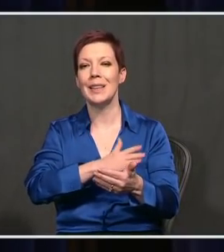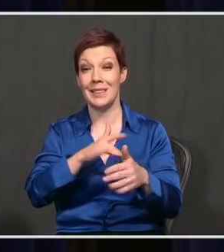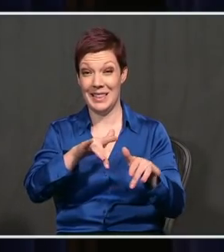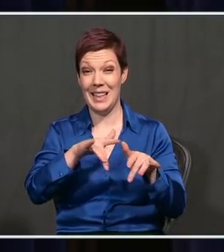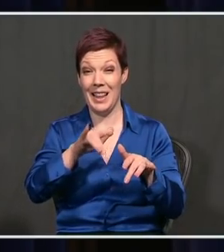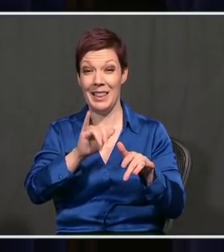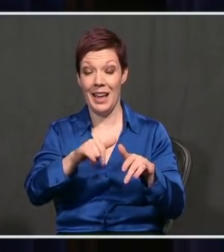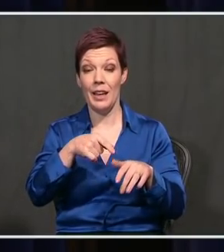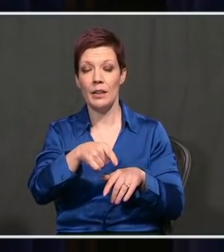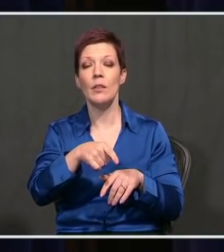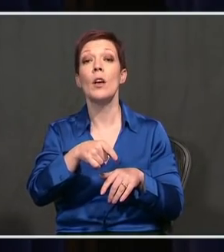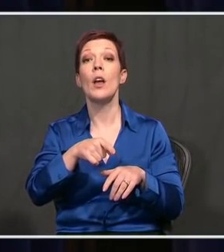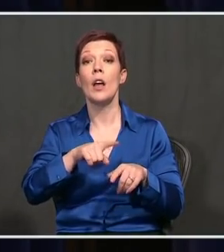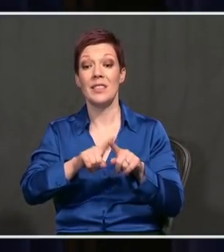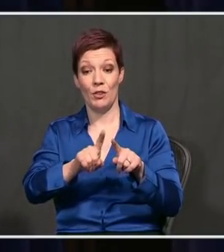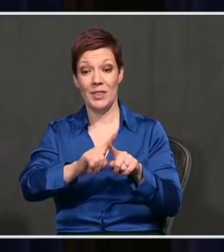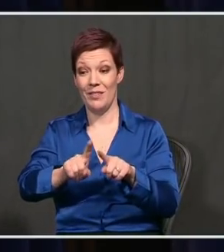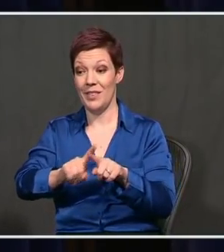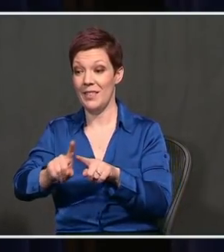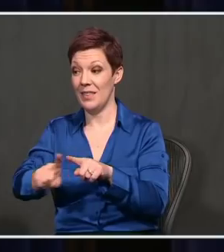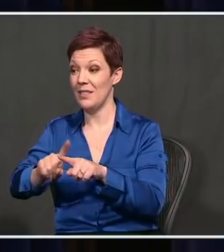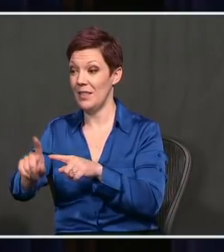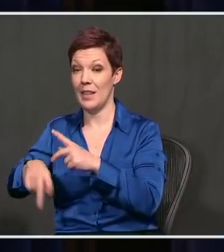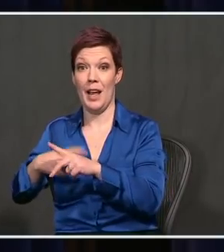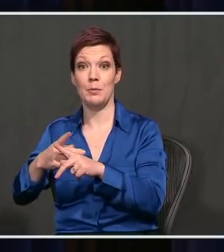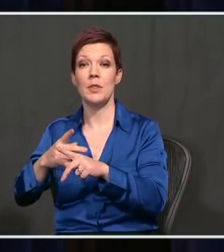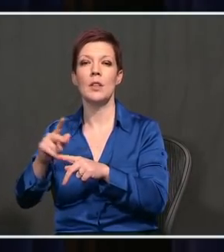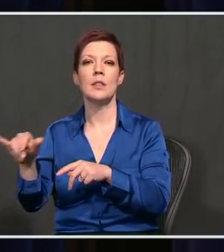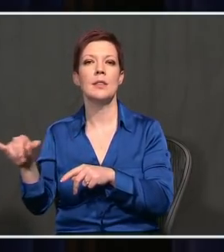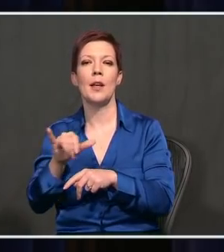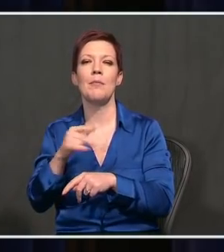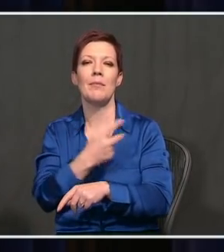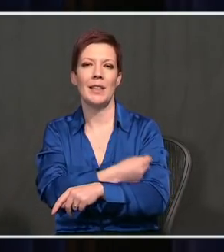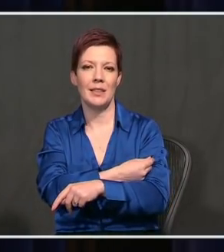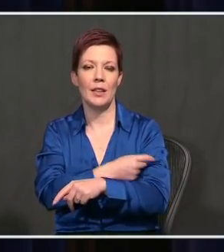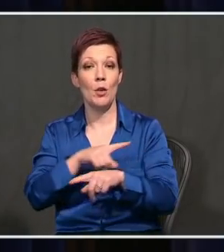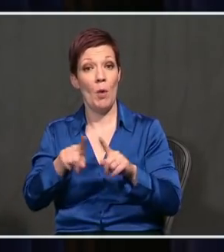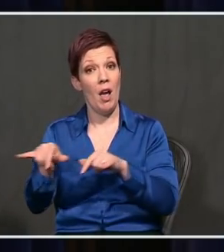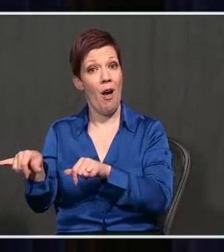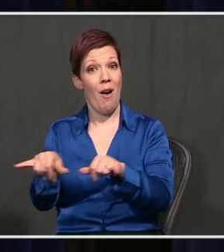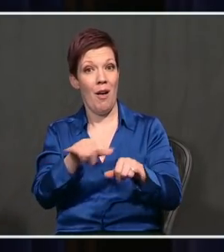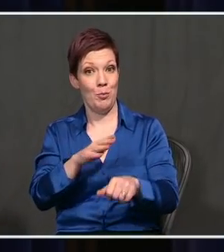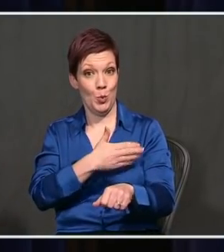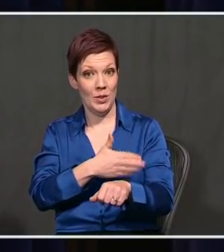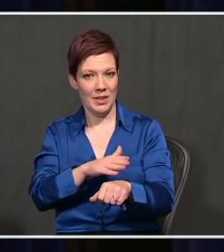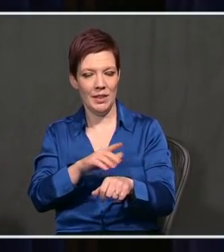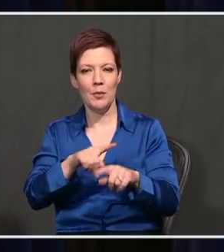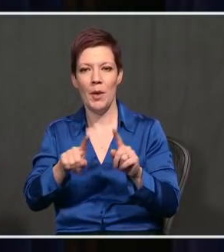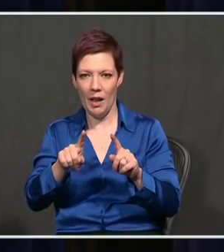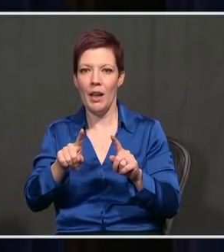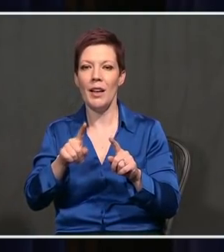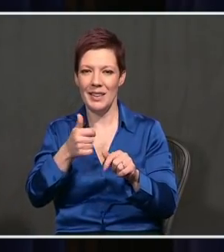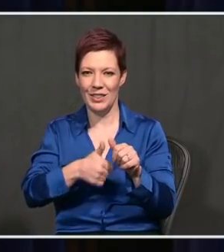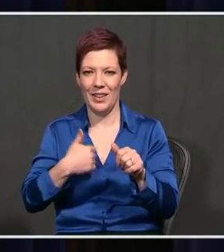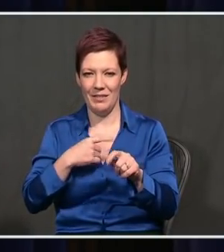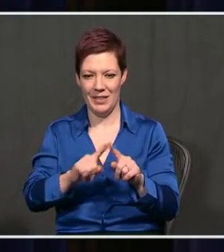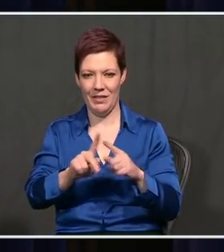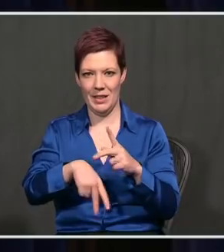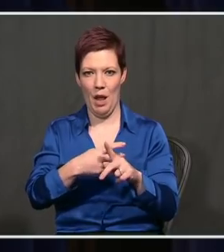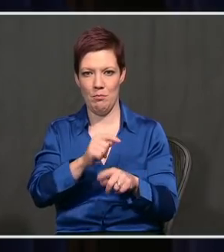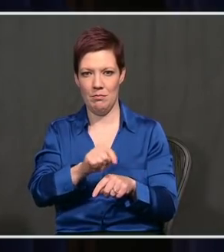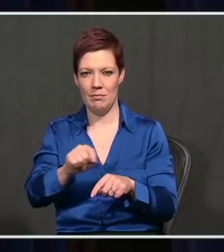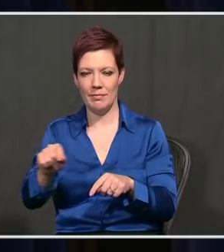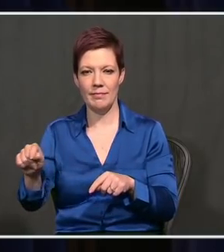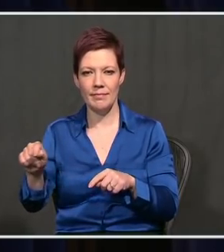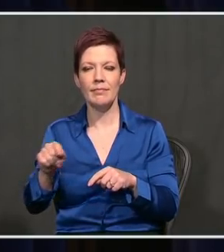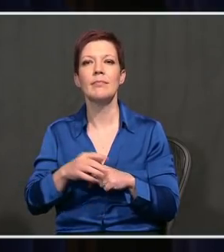are a mean by which you can produce a vaccine that induces the right immune responses, and you put a different cassette in it to make a different vaccine